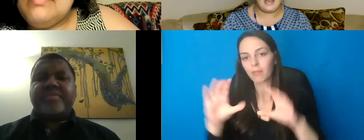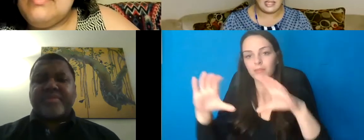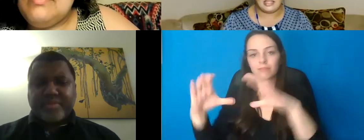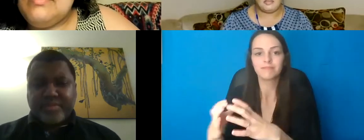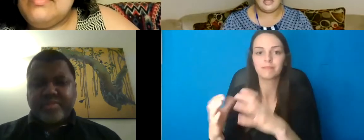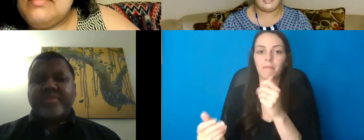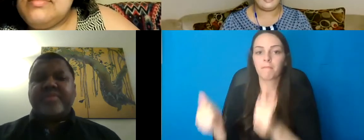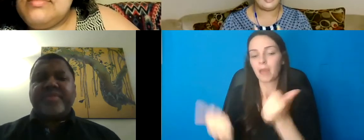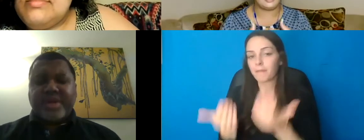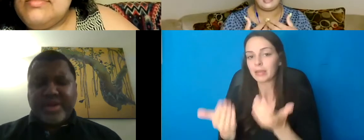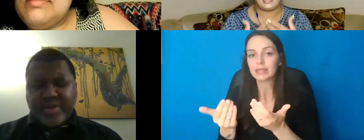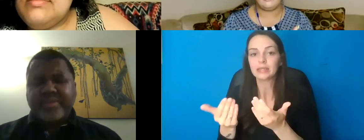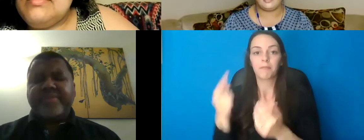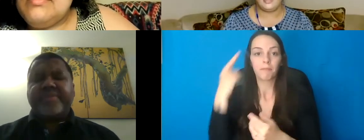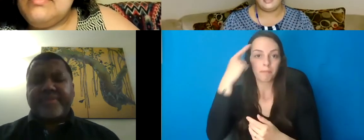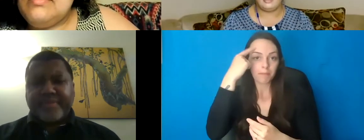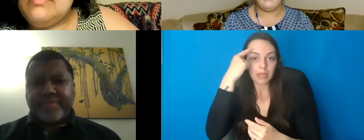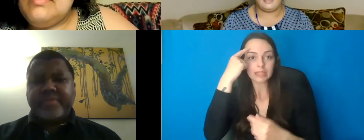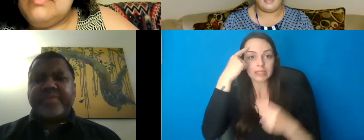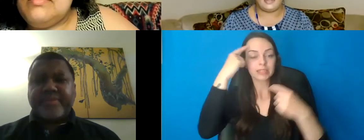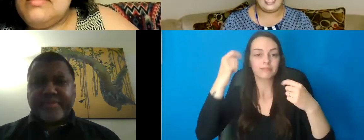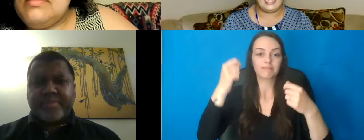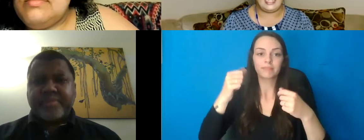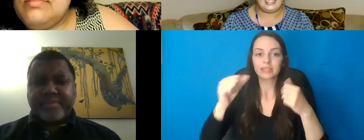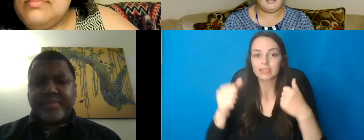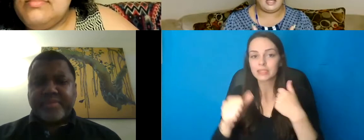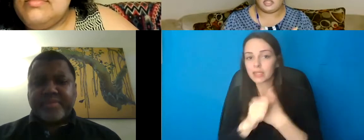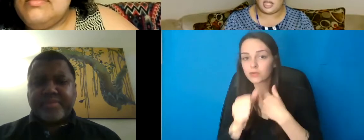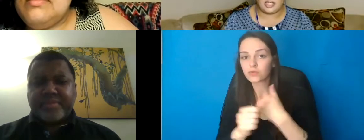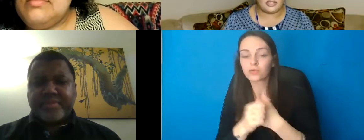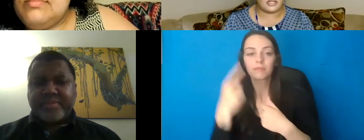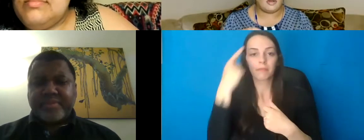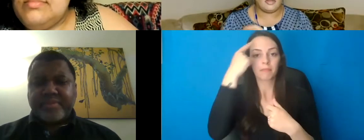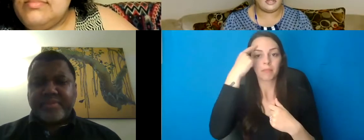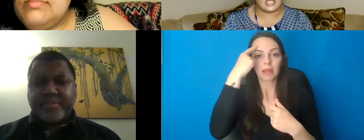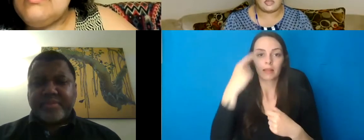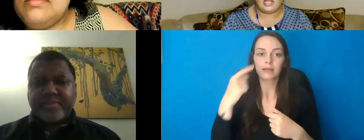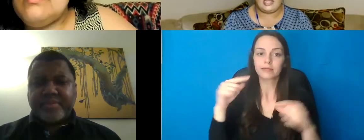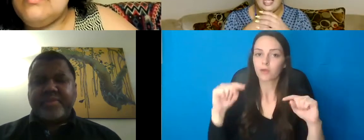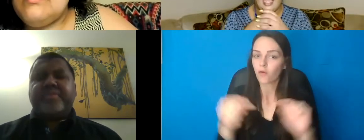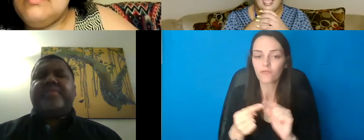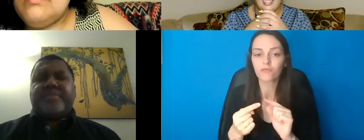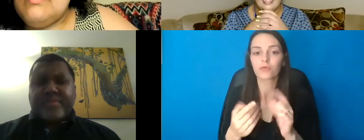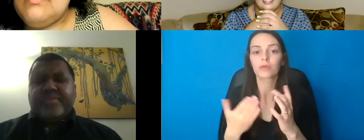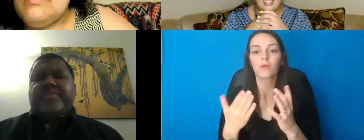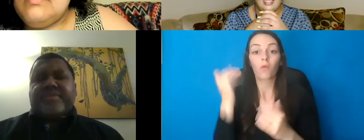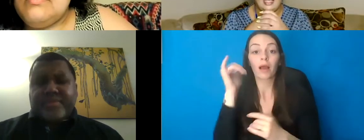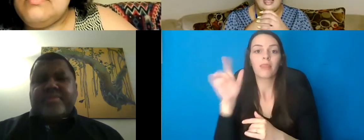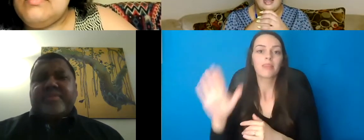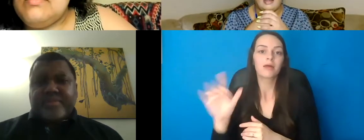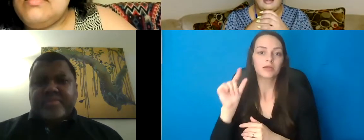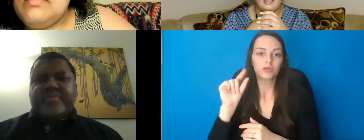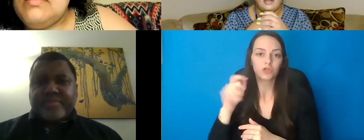mentally abusive towards them because of their identity and the gender or their sexuality, and they